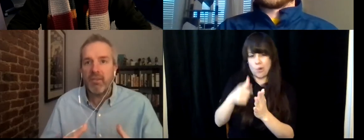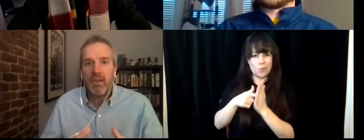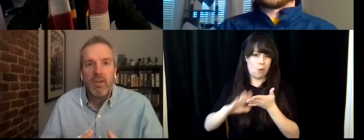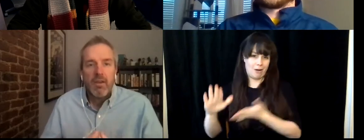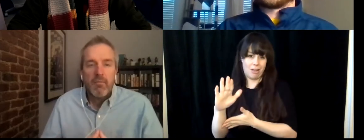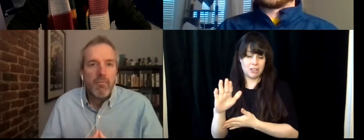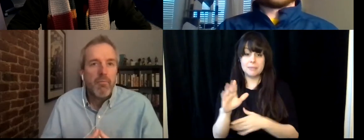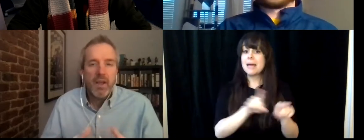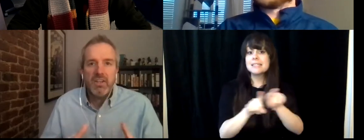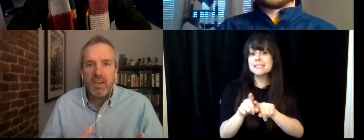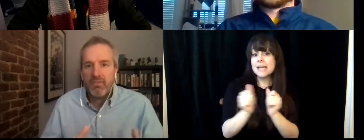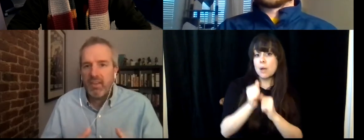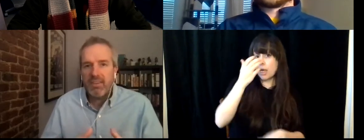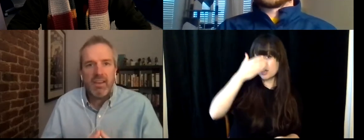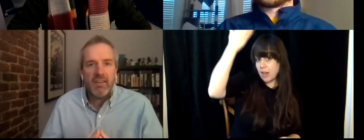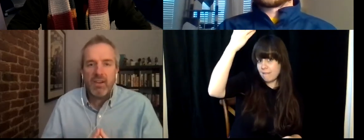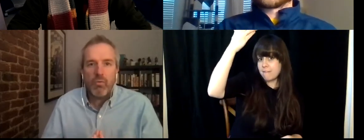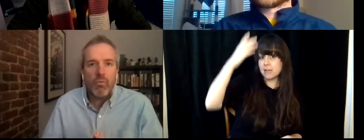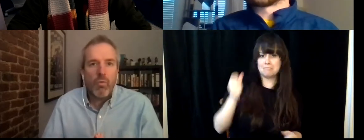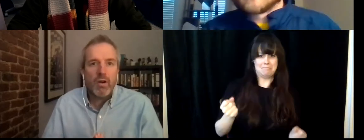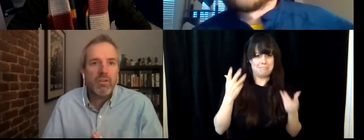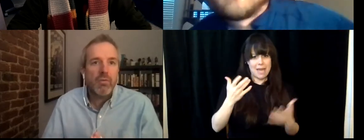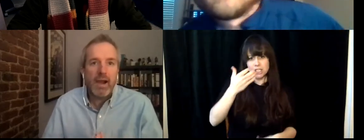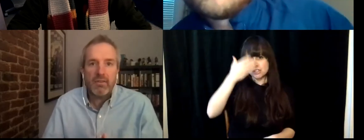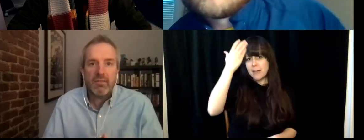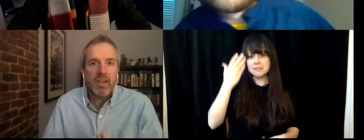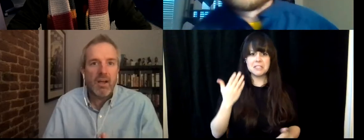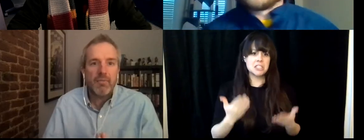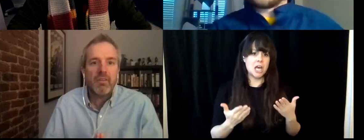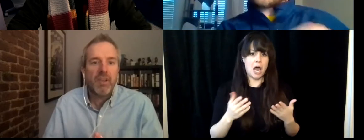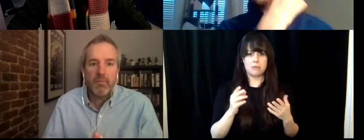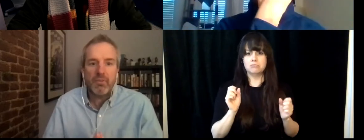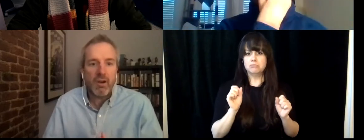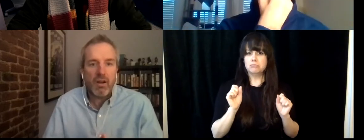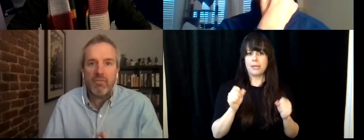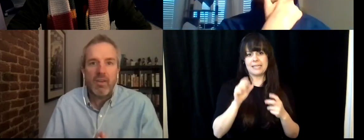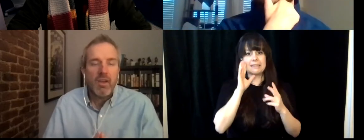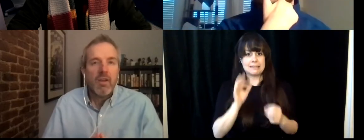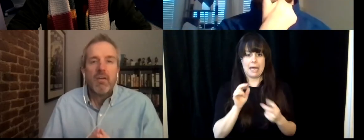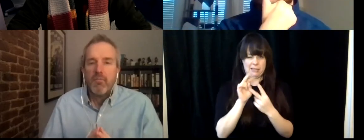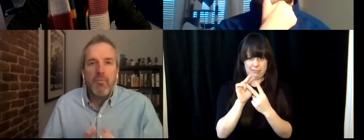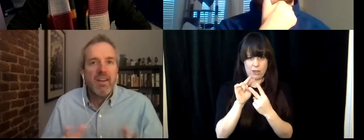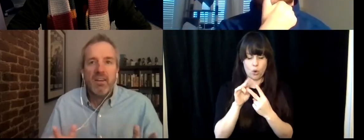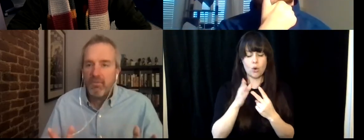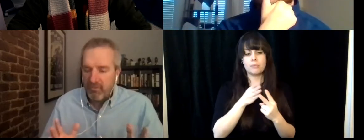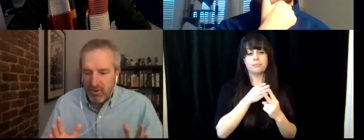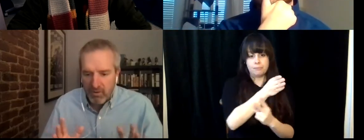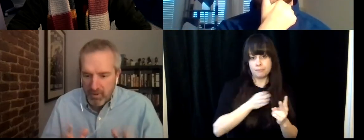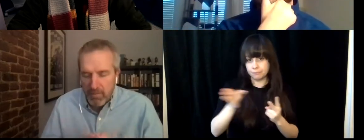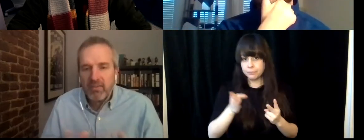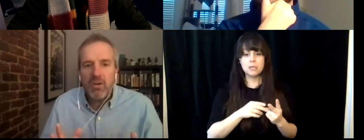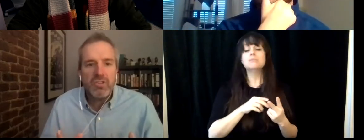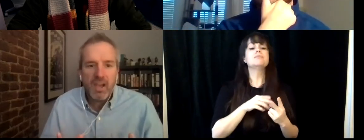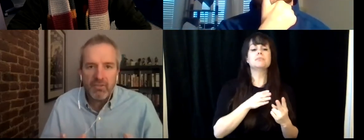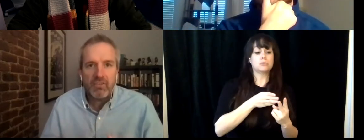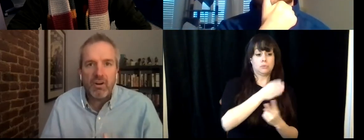chef, many chefs, they kind of take one or two routes. Some start off, many of your